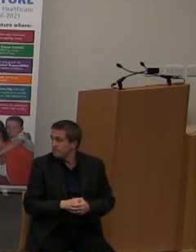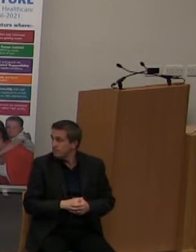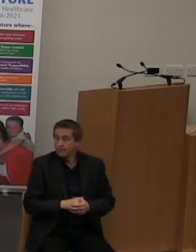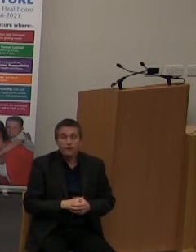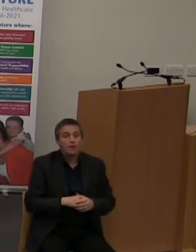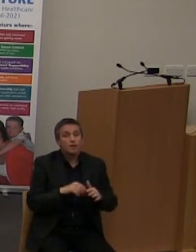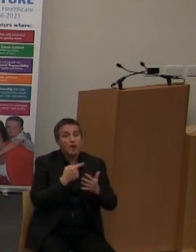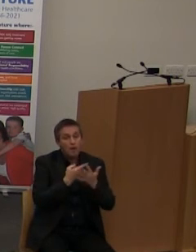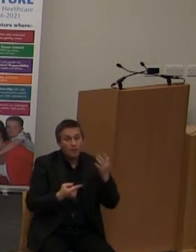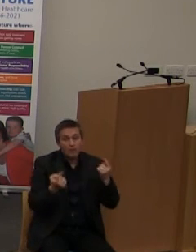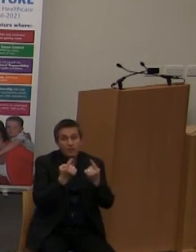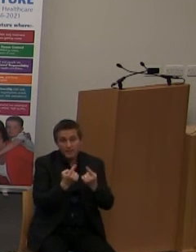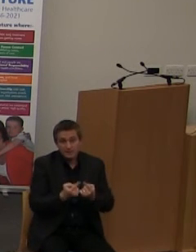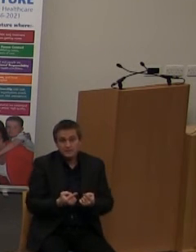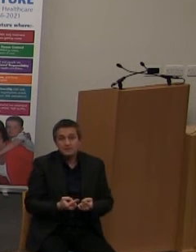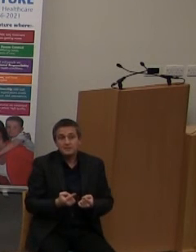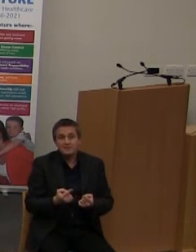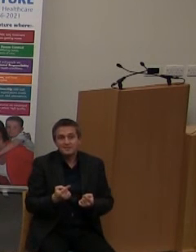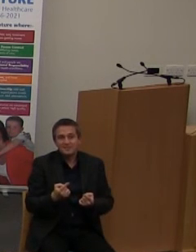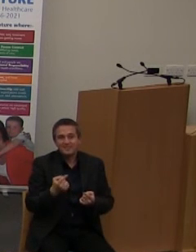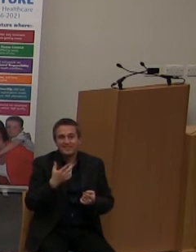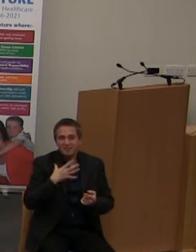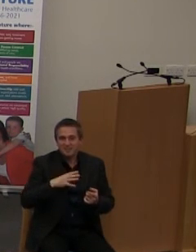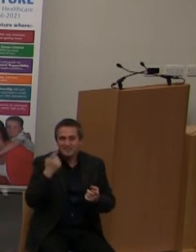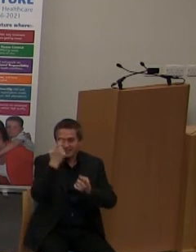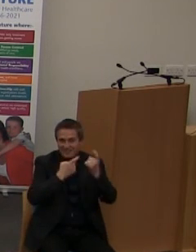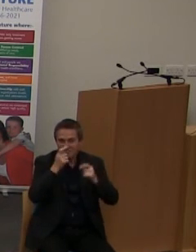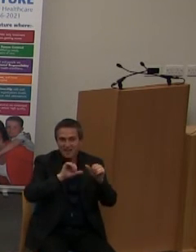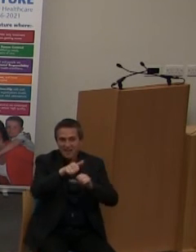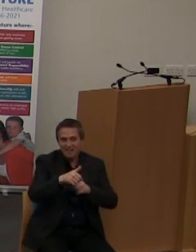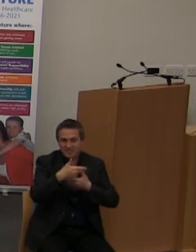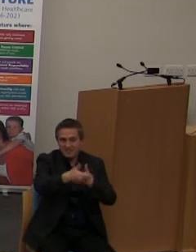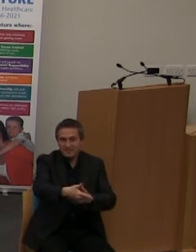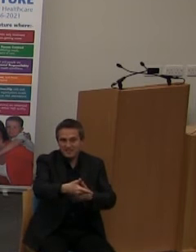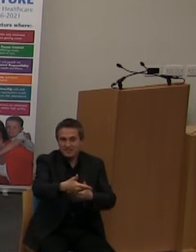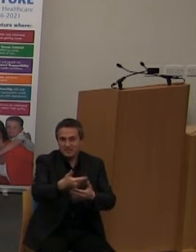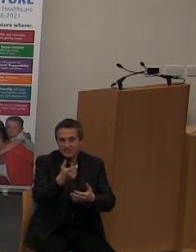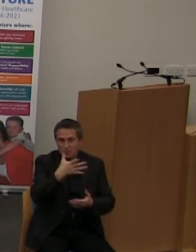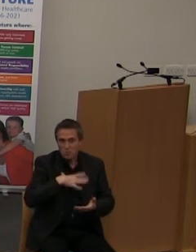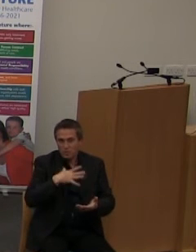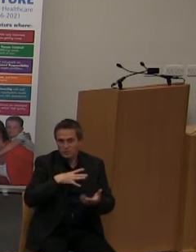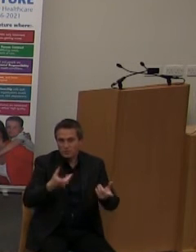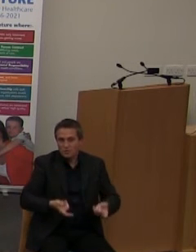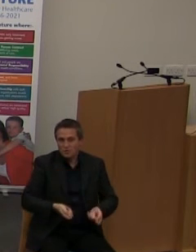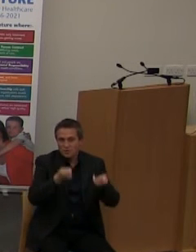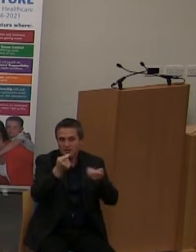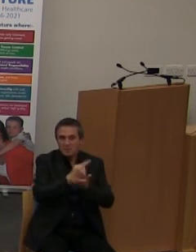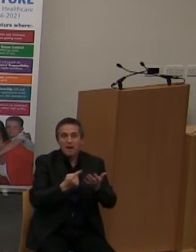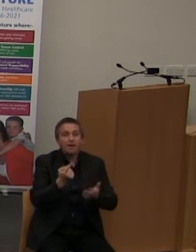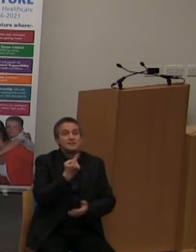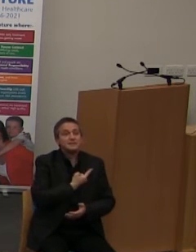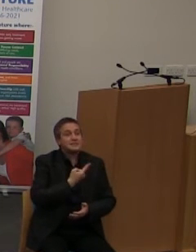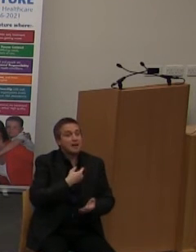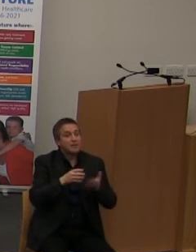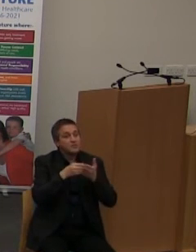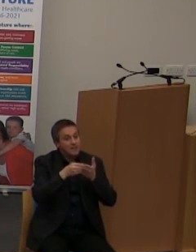other things as well that we probably might be able to talk about after this session, if there are particular things that you want to raise around self-directed support and other